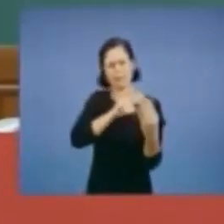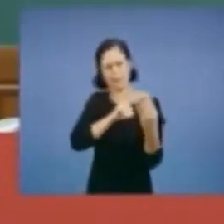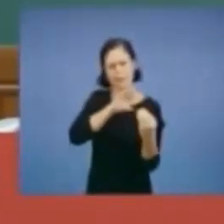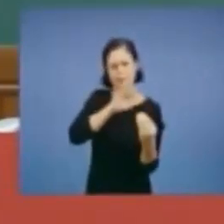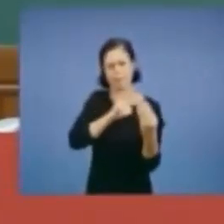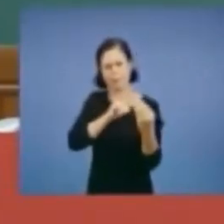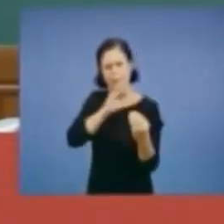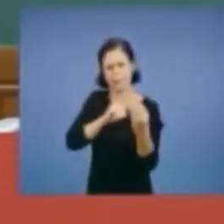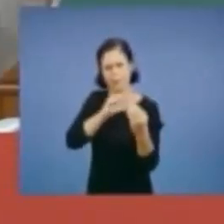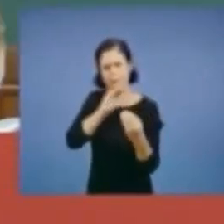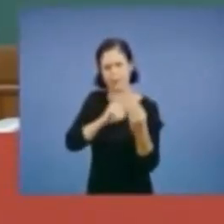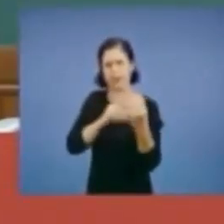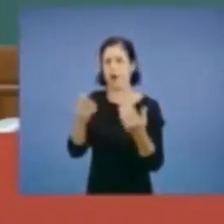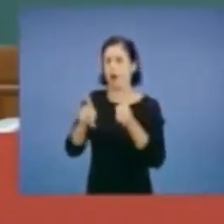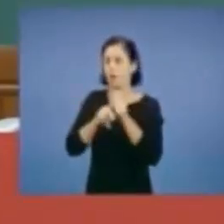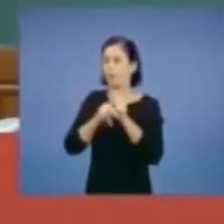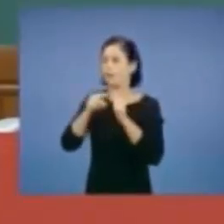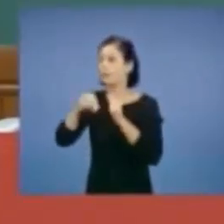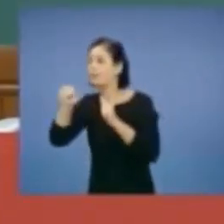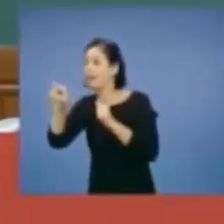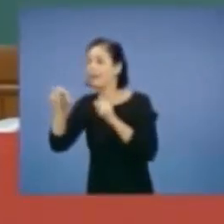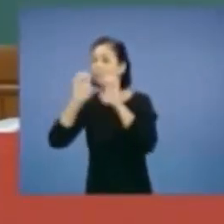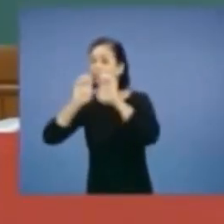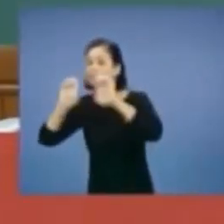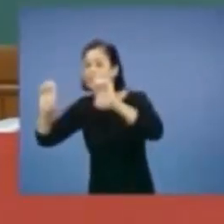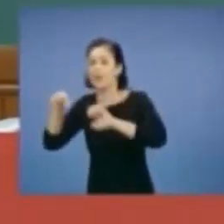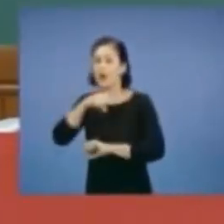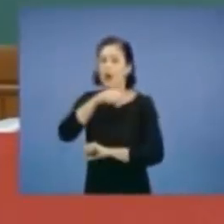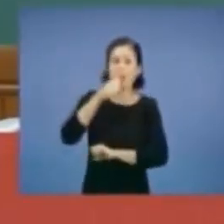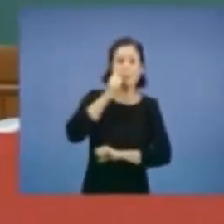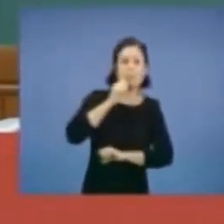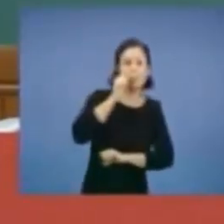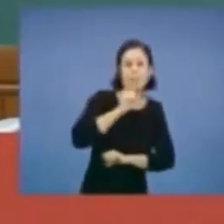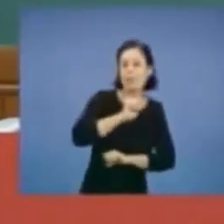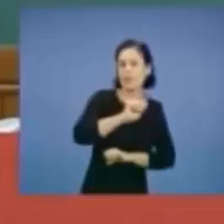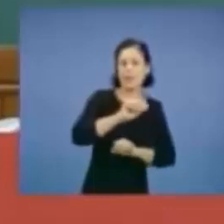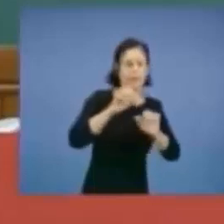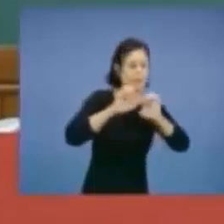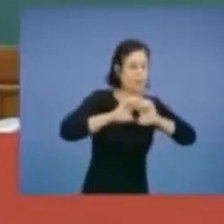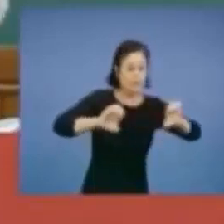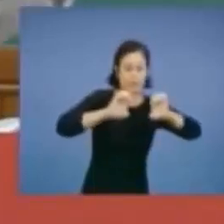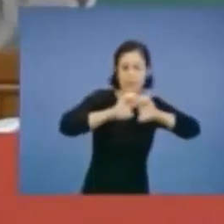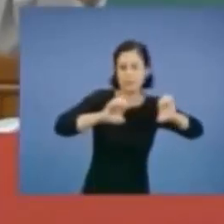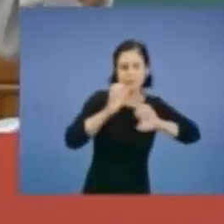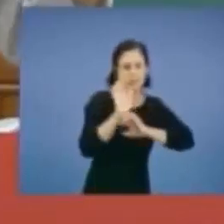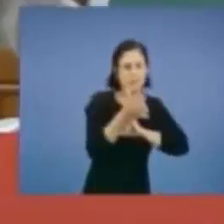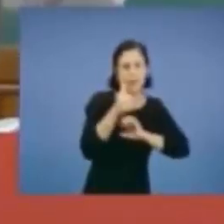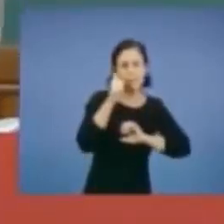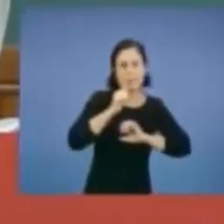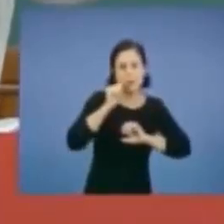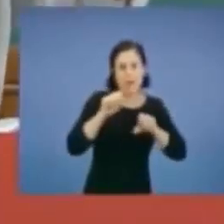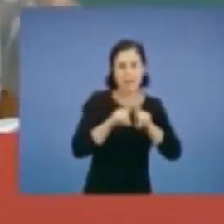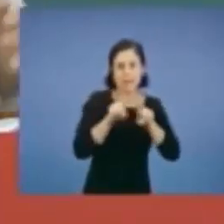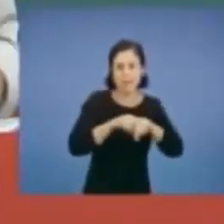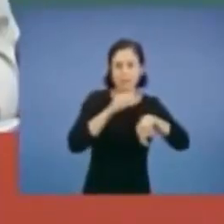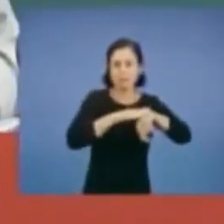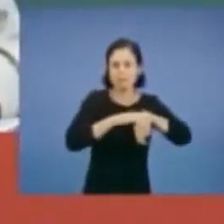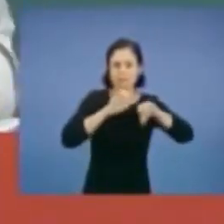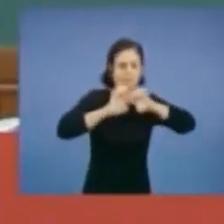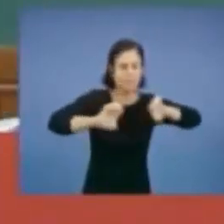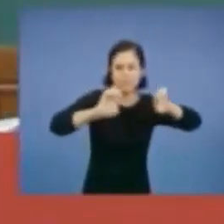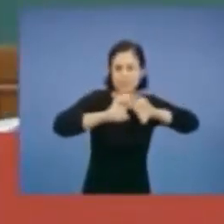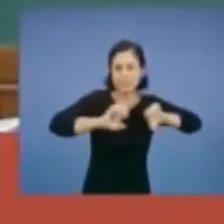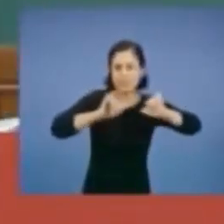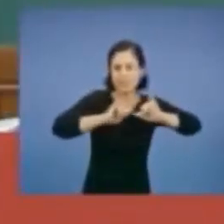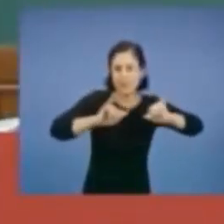hey, Peter, go ahead. And the woman, she had already spoken. The women